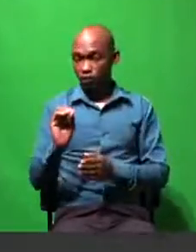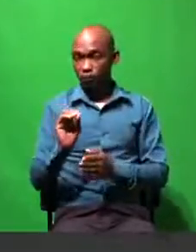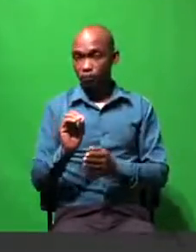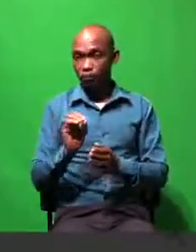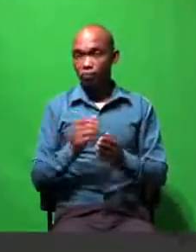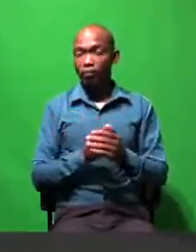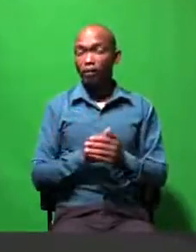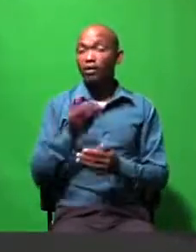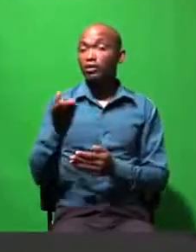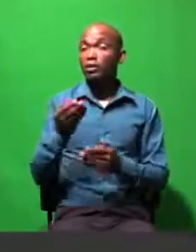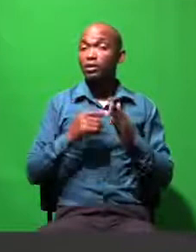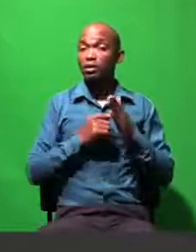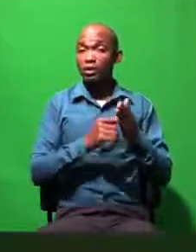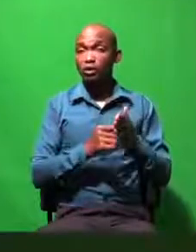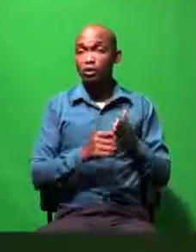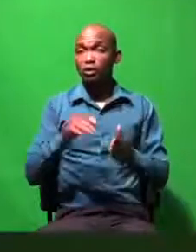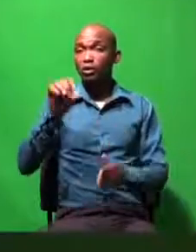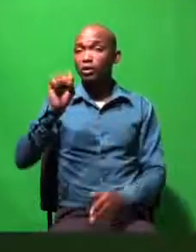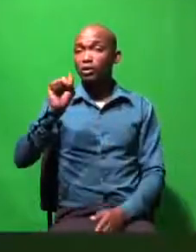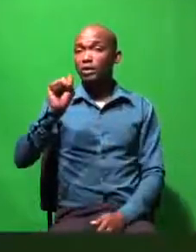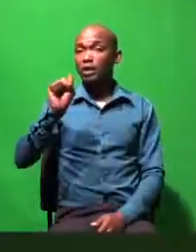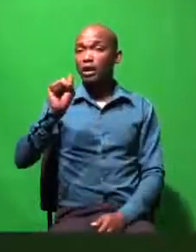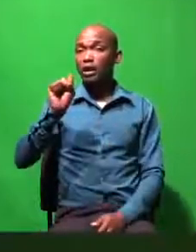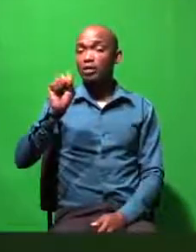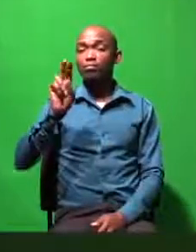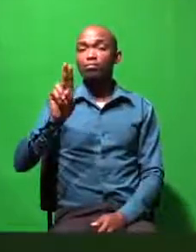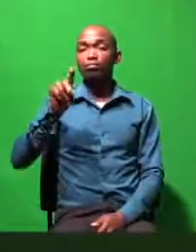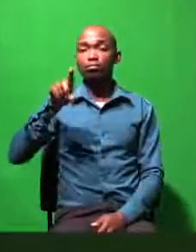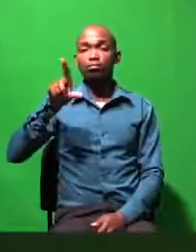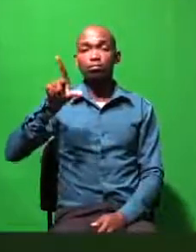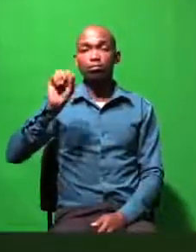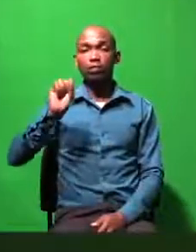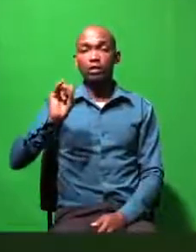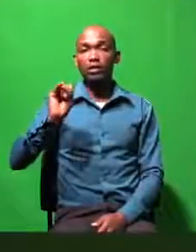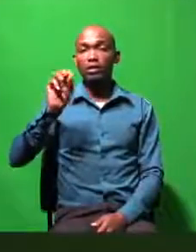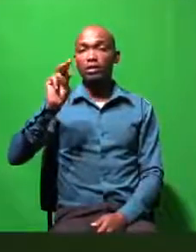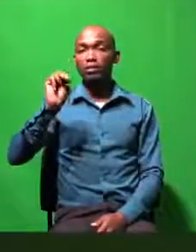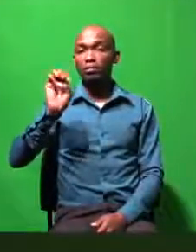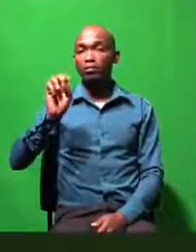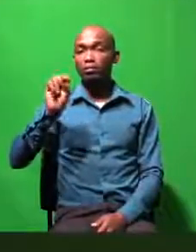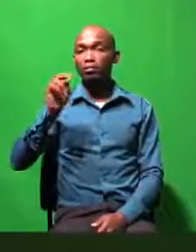180 degrees. So we can show supplementary angles like this.